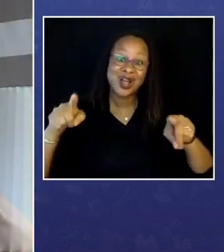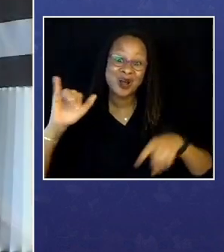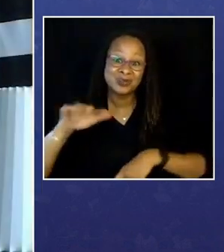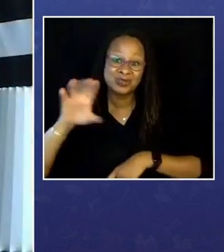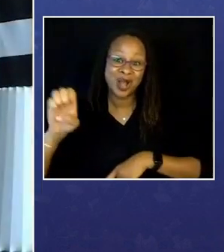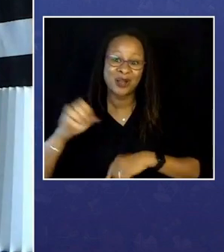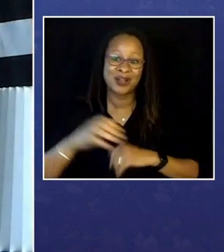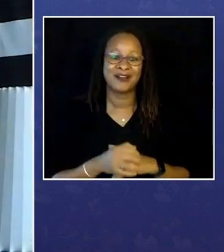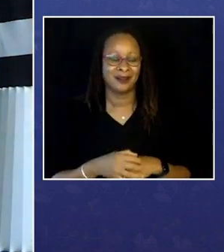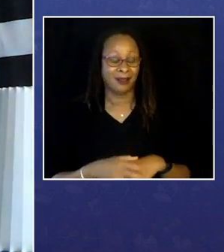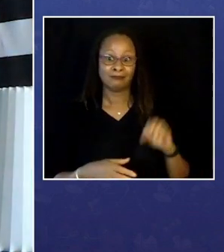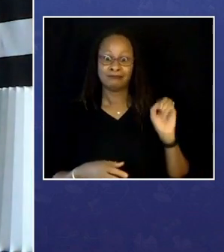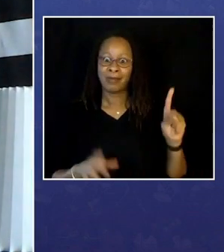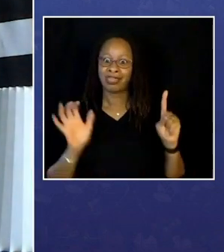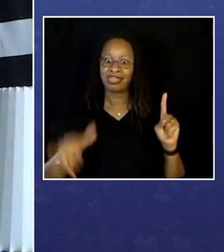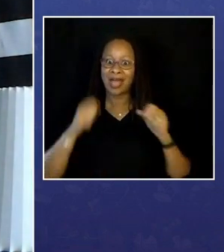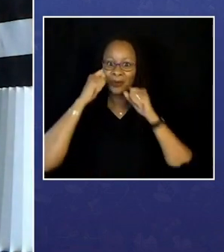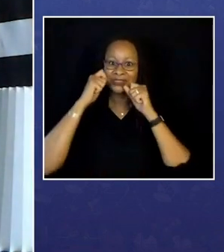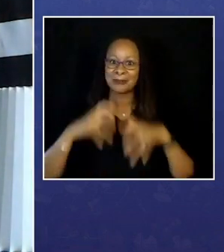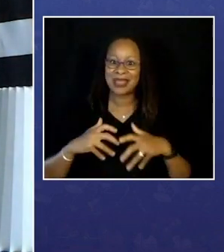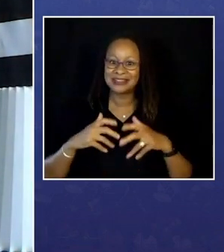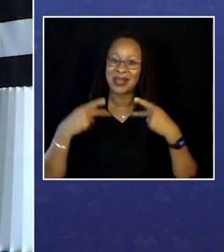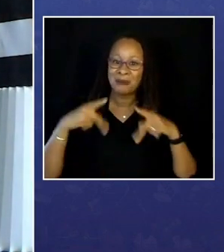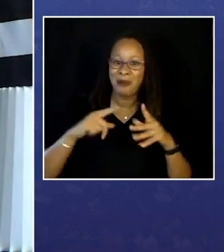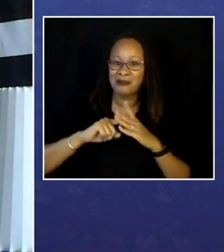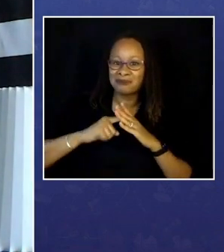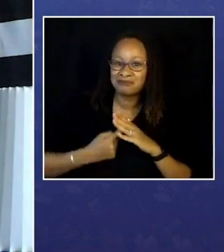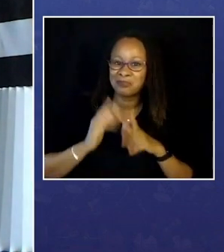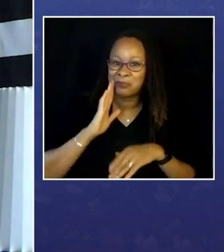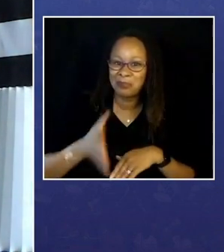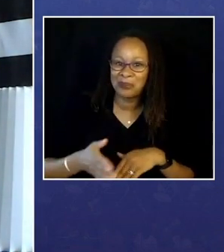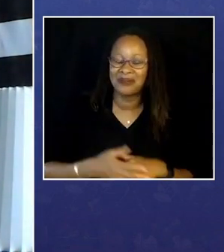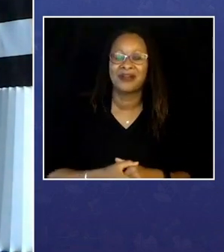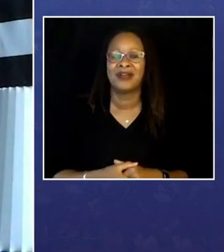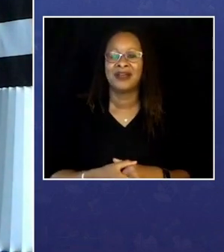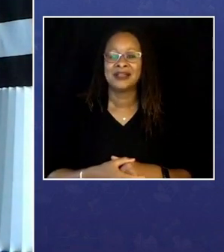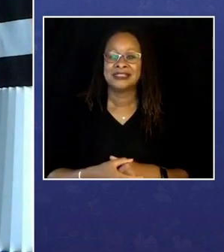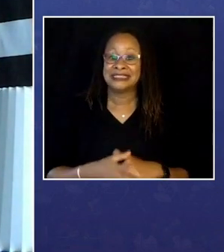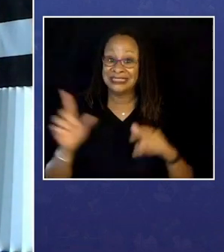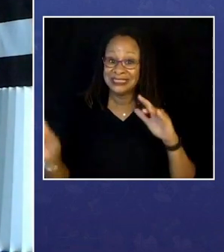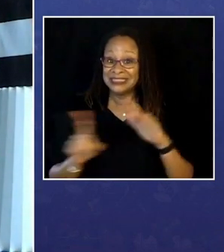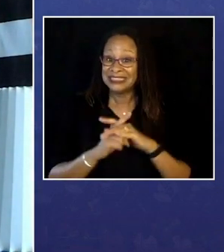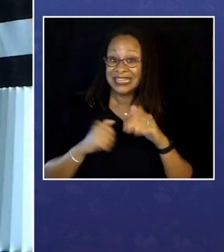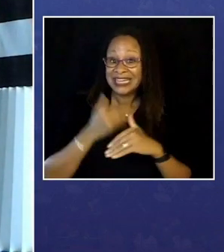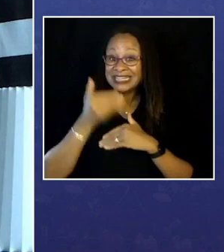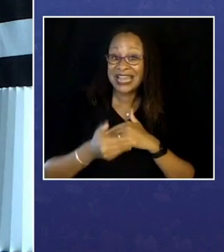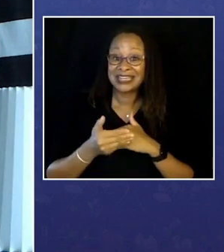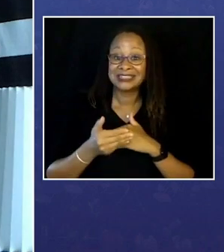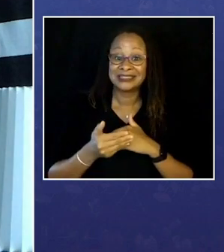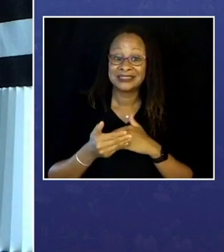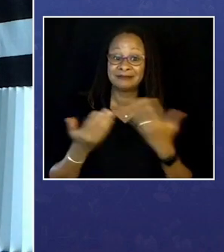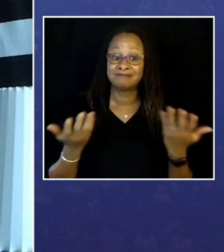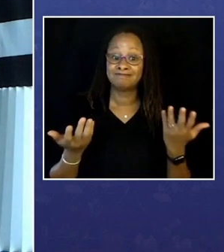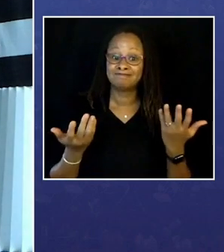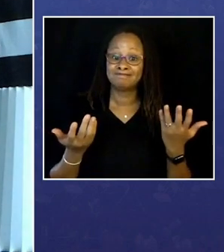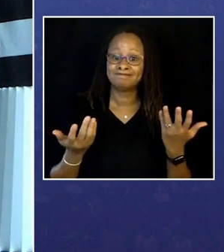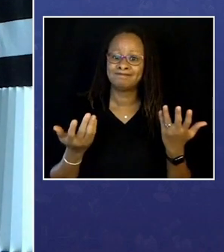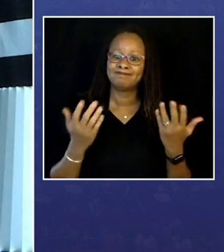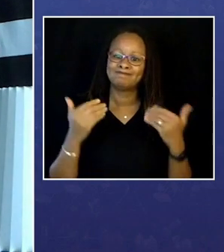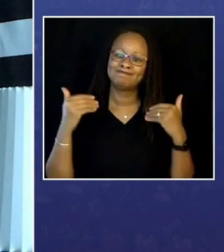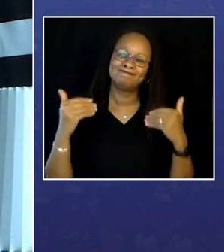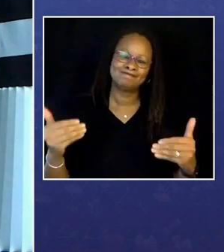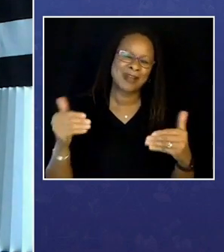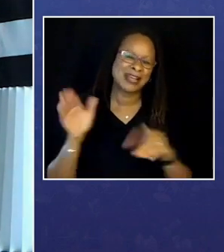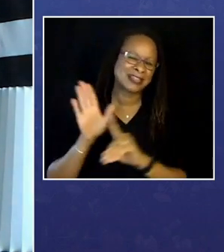Joe! Okay, that was amazing. And the party is just getting started. Coming up next is, actually, I'm going to let